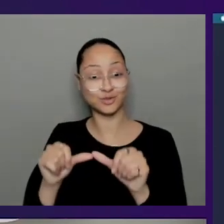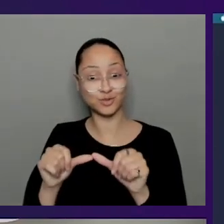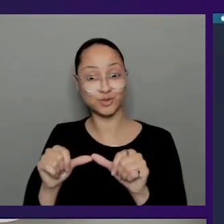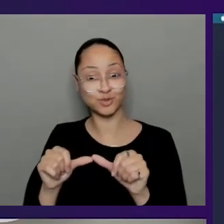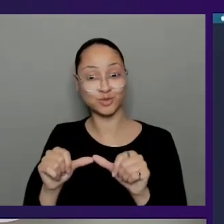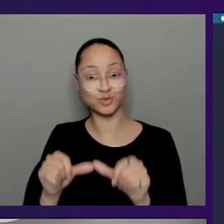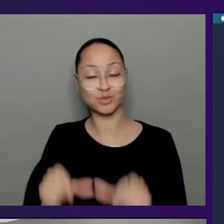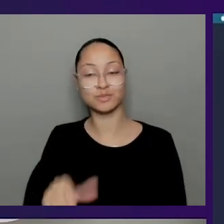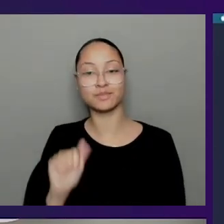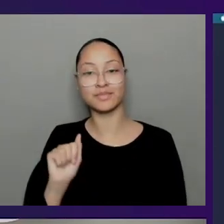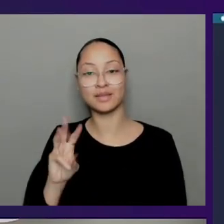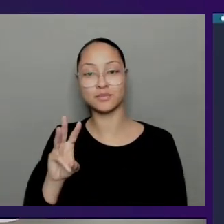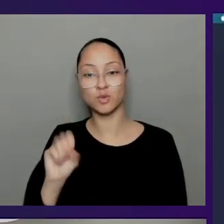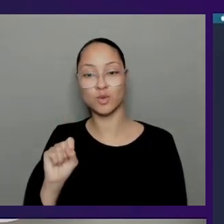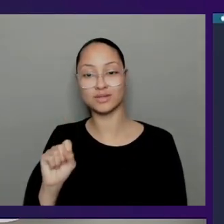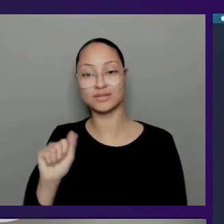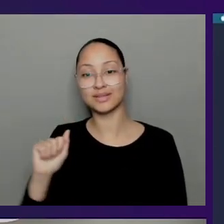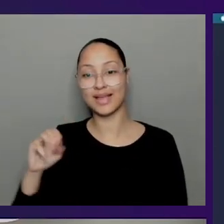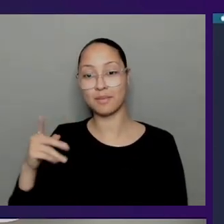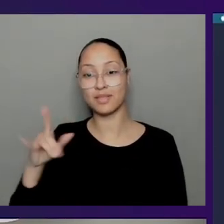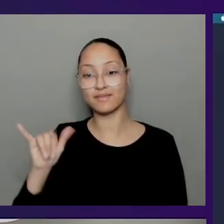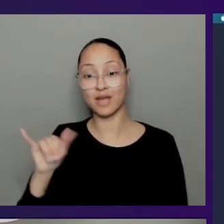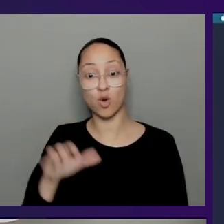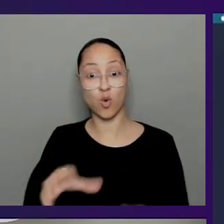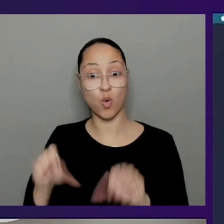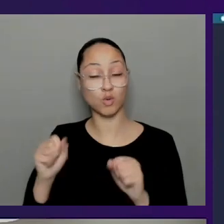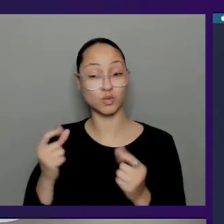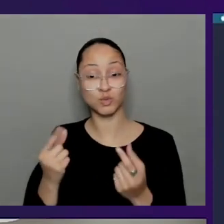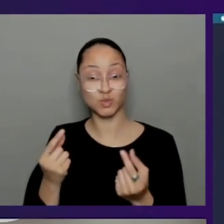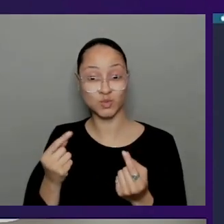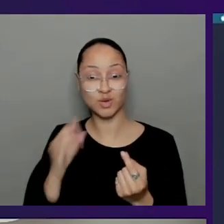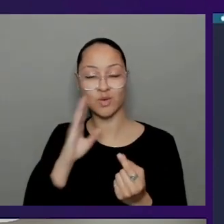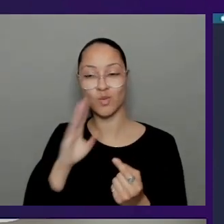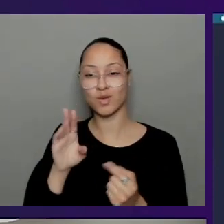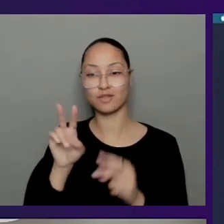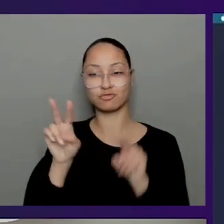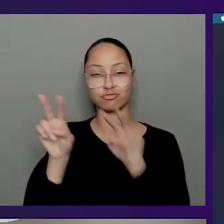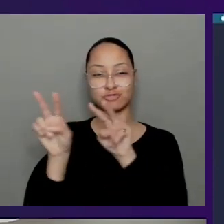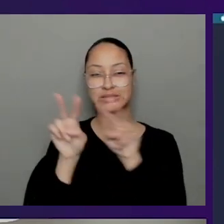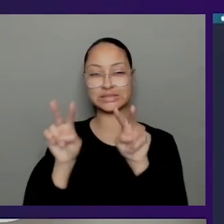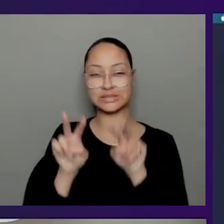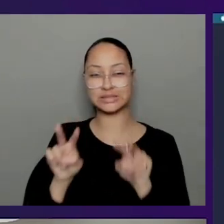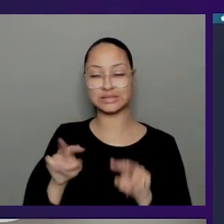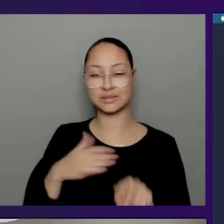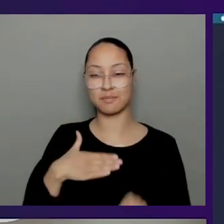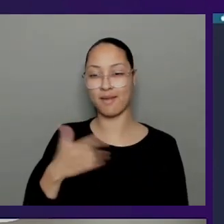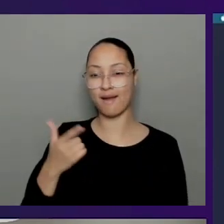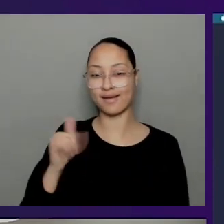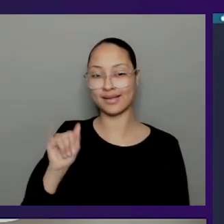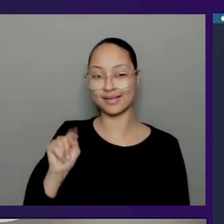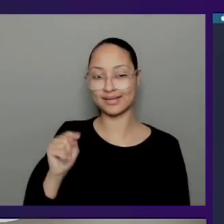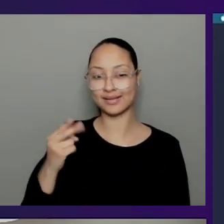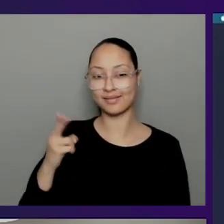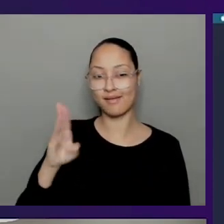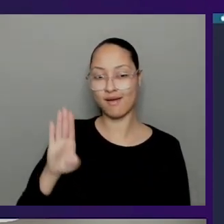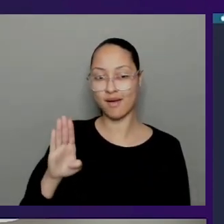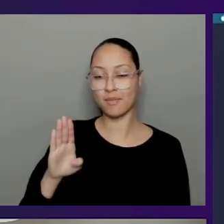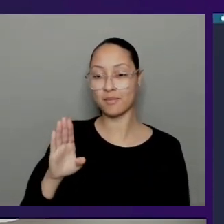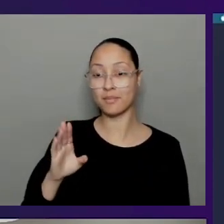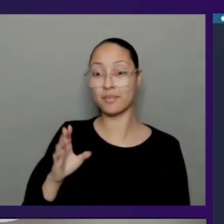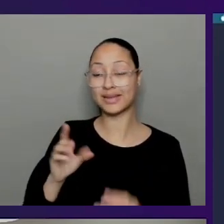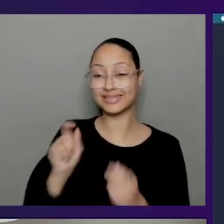Amplify hosting is going to read my GitHub details and pull down for me a list of my